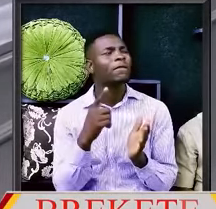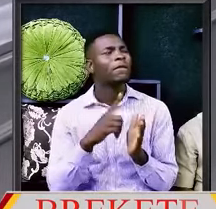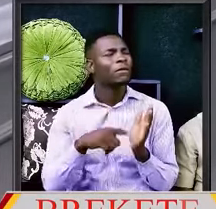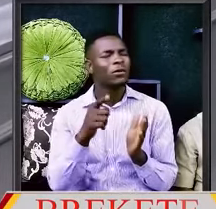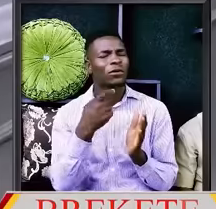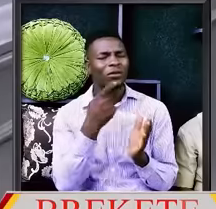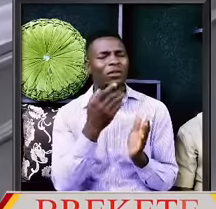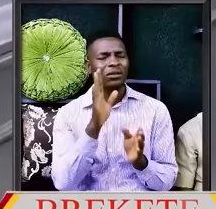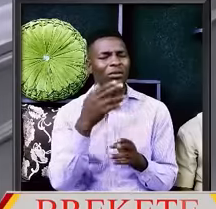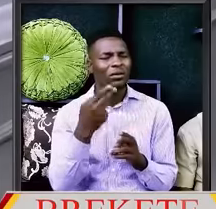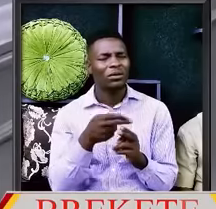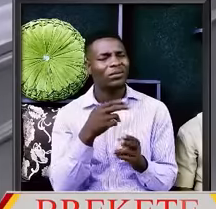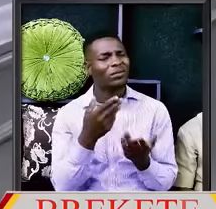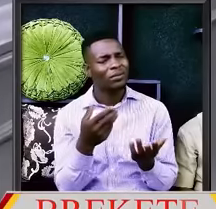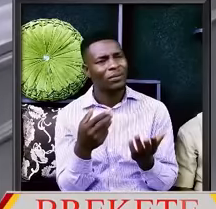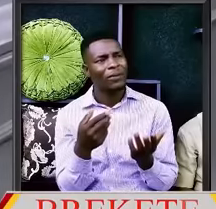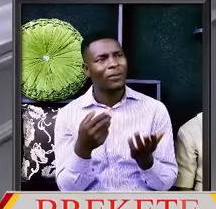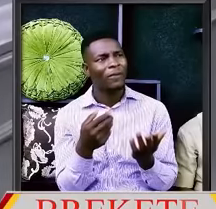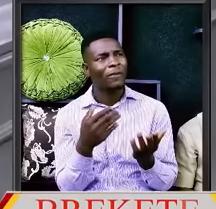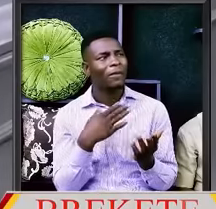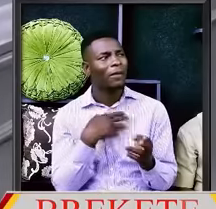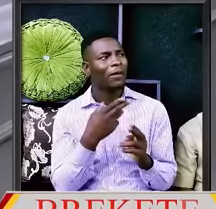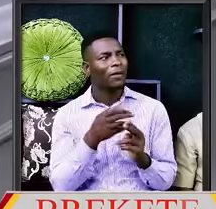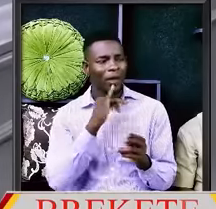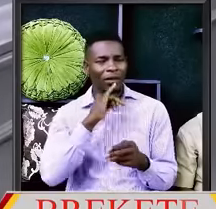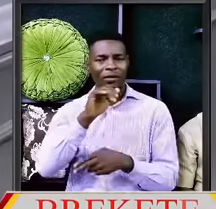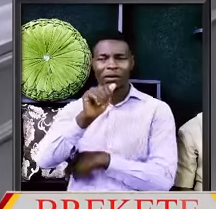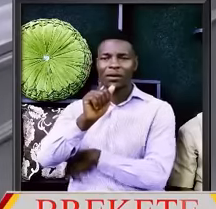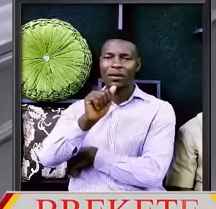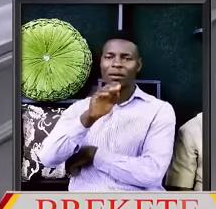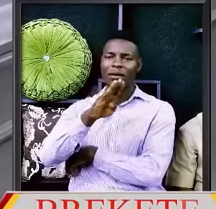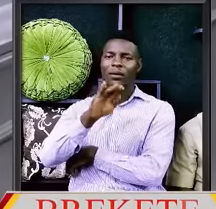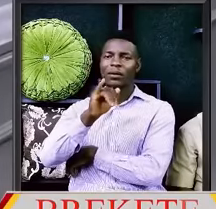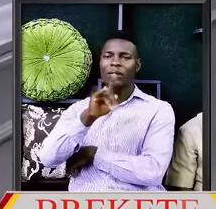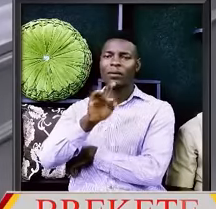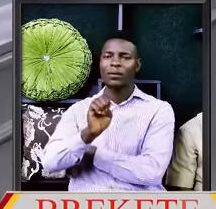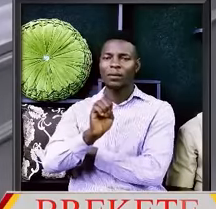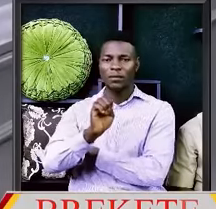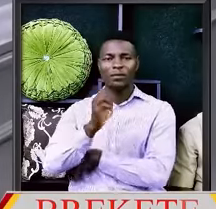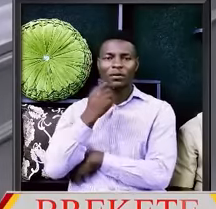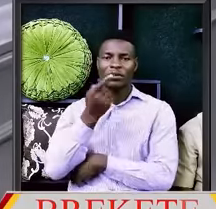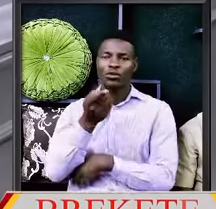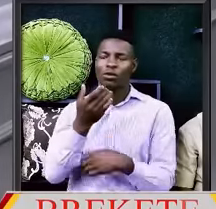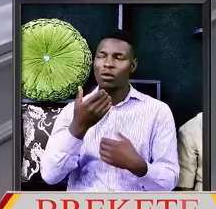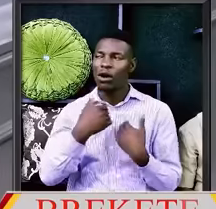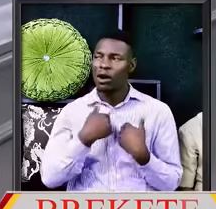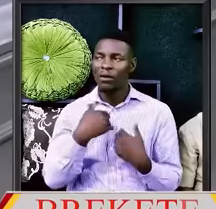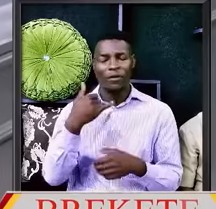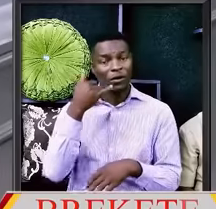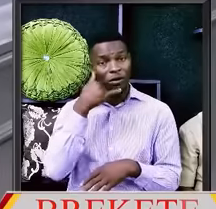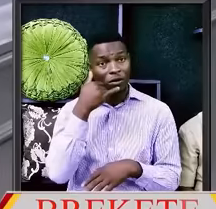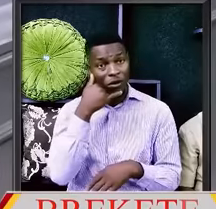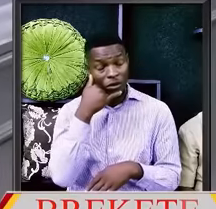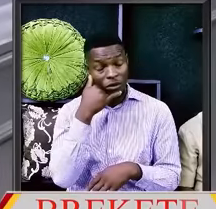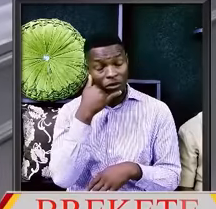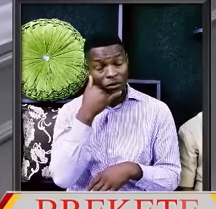Talk, say your name. My name is Abike. Abike say you get a yes. call